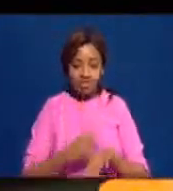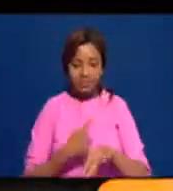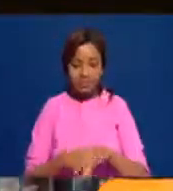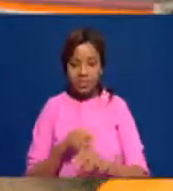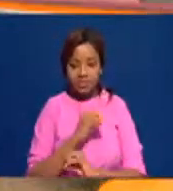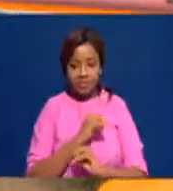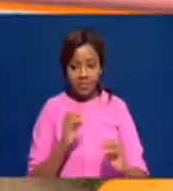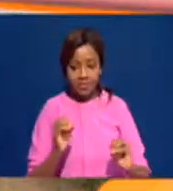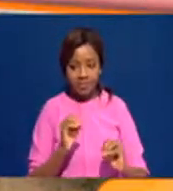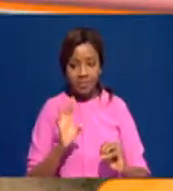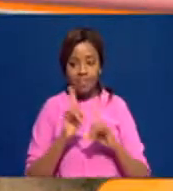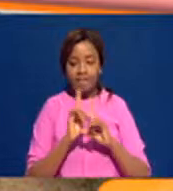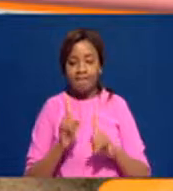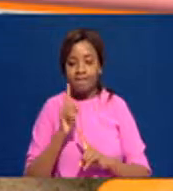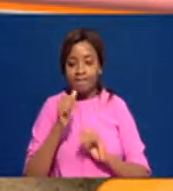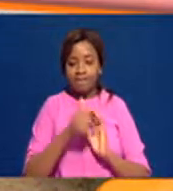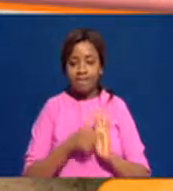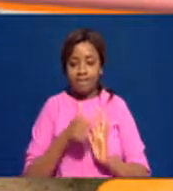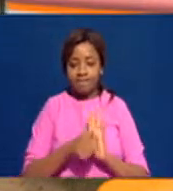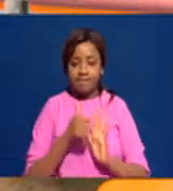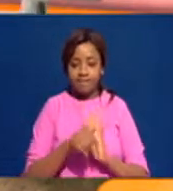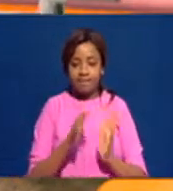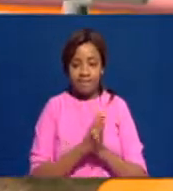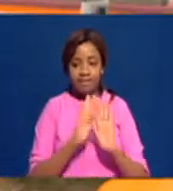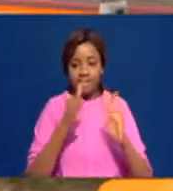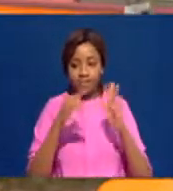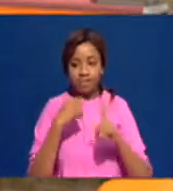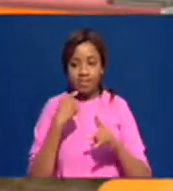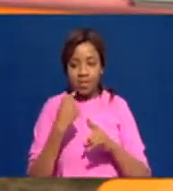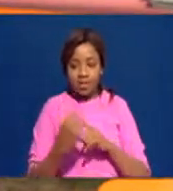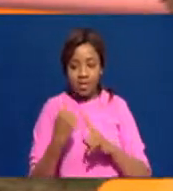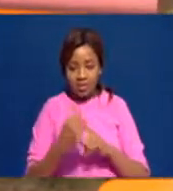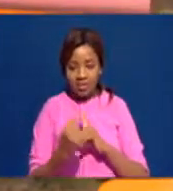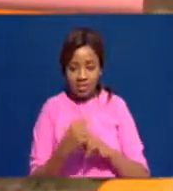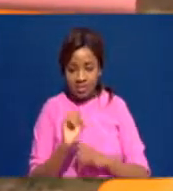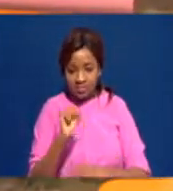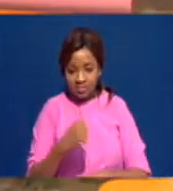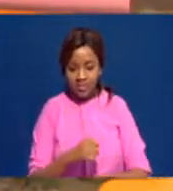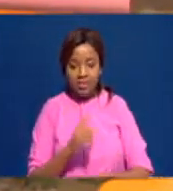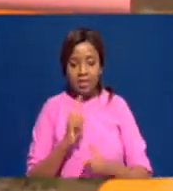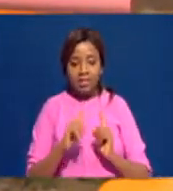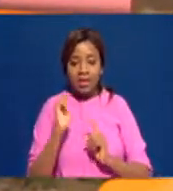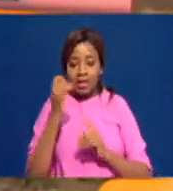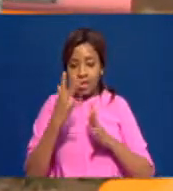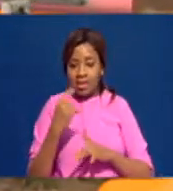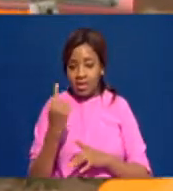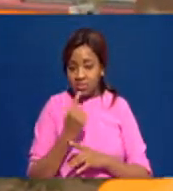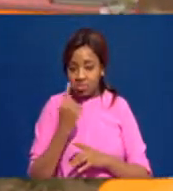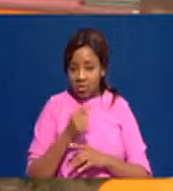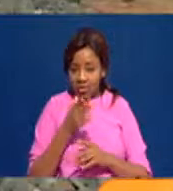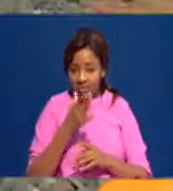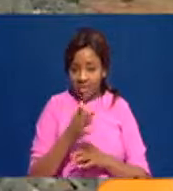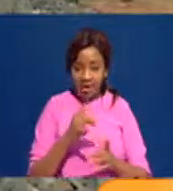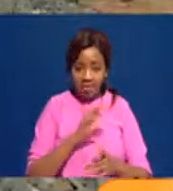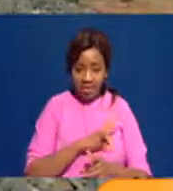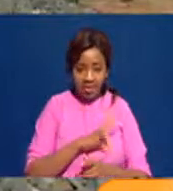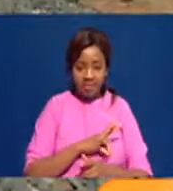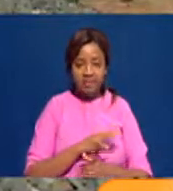As the Standard Gauge Railway marks its fifth anniversary, Kenyans, not only the ones living along the line, are optimistic that